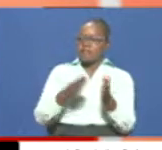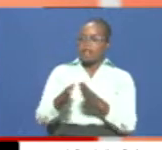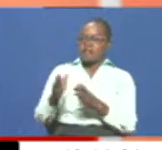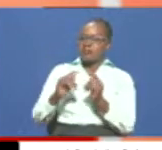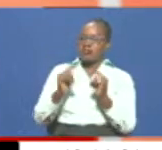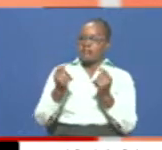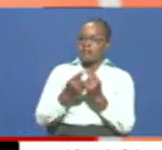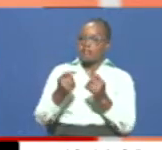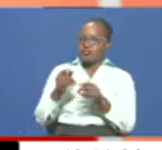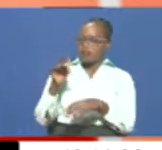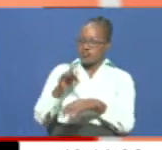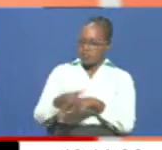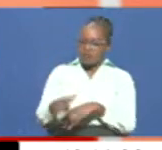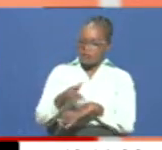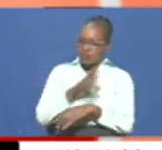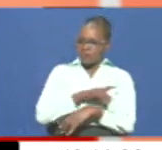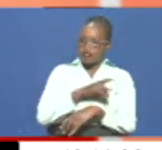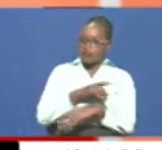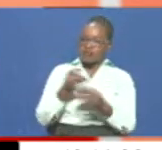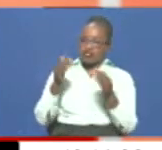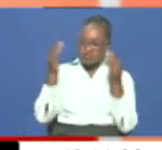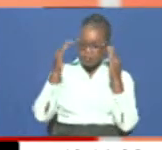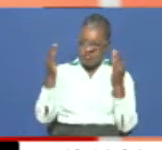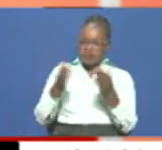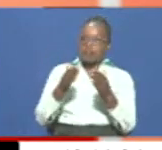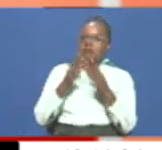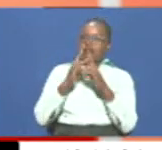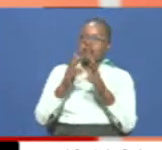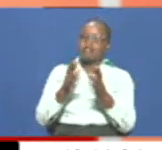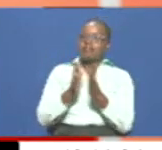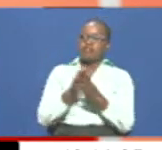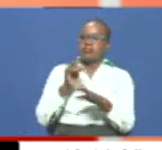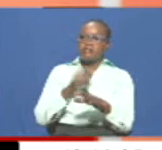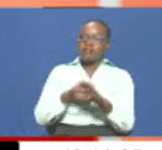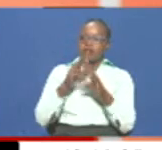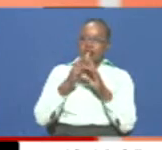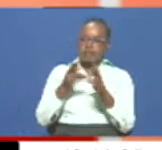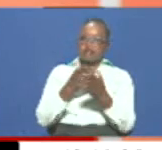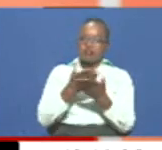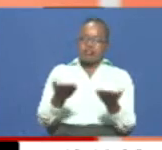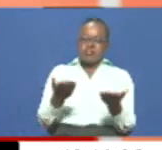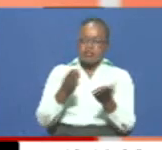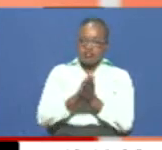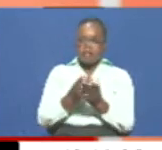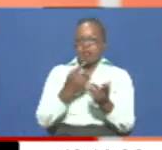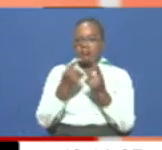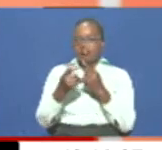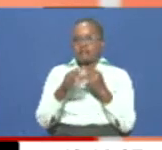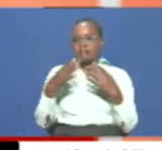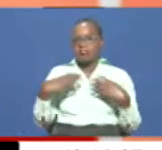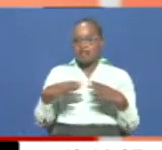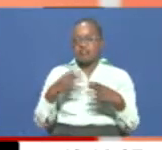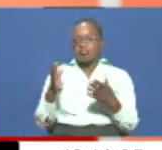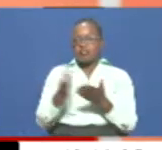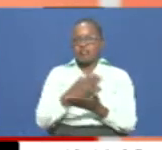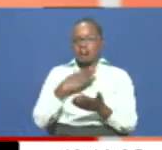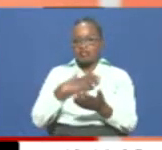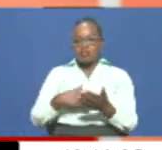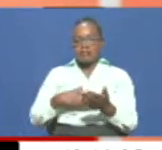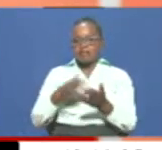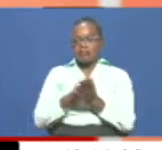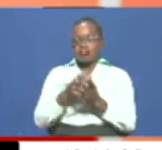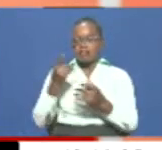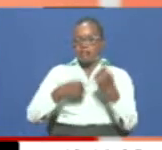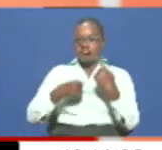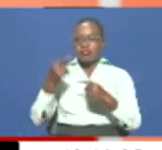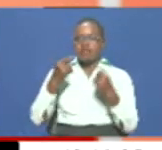We are lucky now these people are focusing on the performance. And while they are the performance, we are telling people that for somebody to go and win a gold medal,